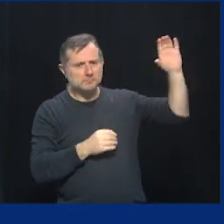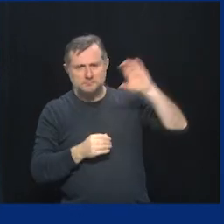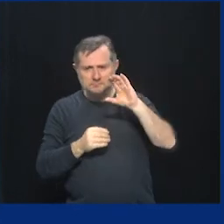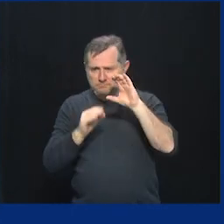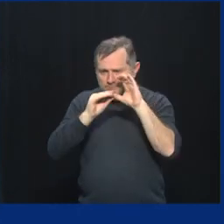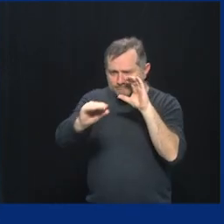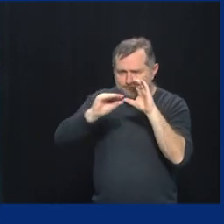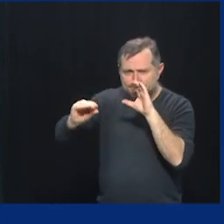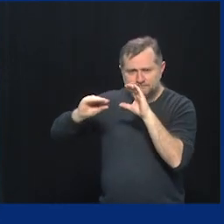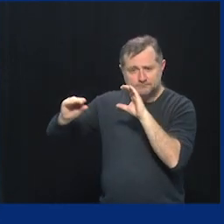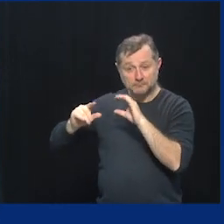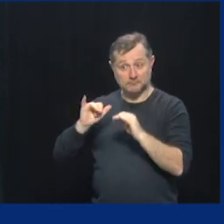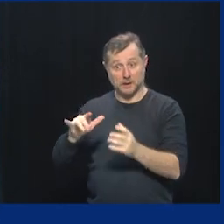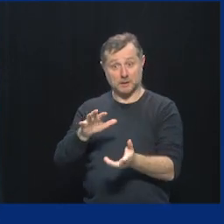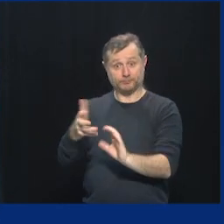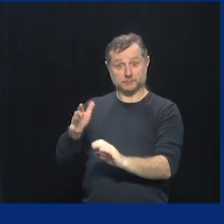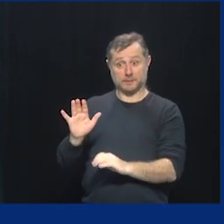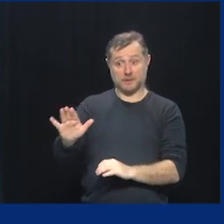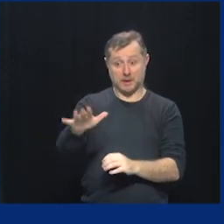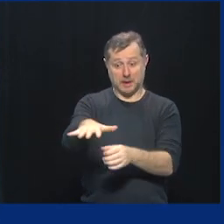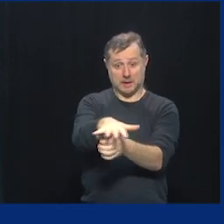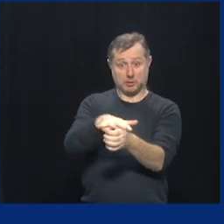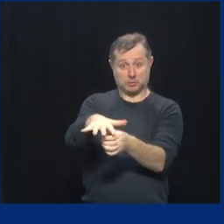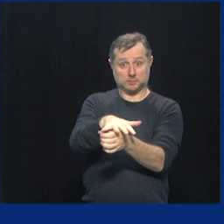one area, the whole country comes together